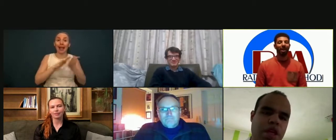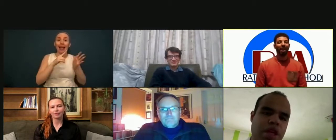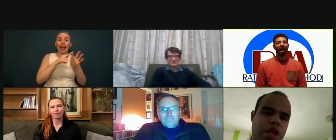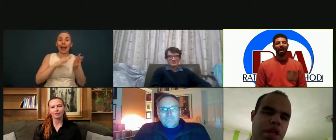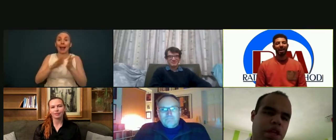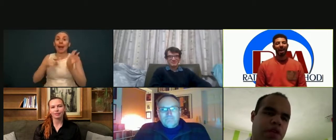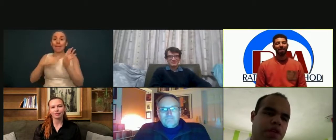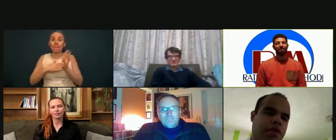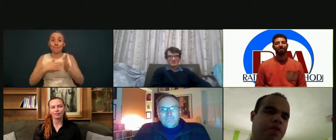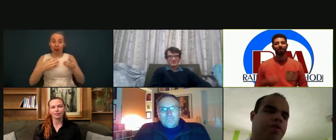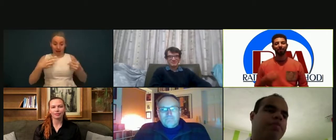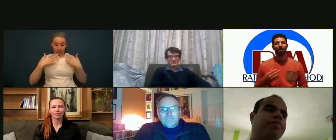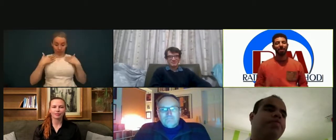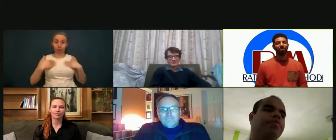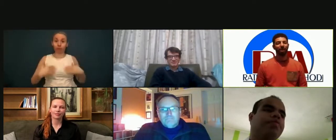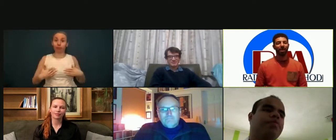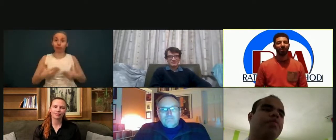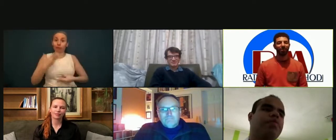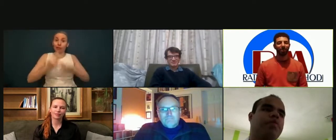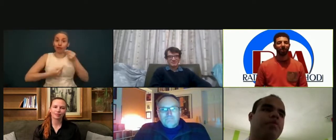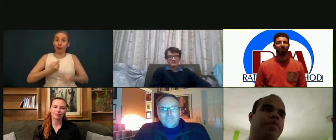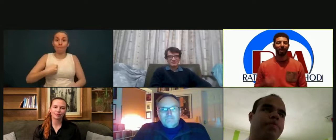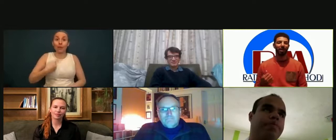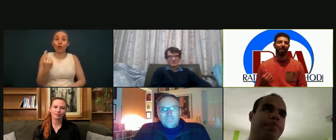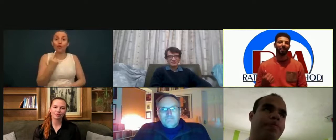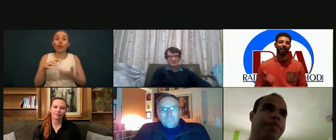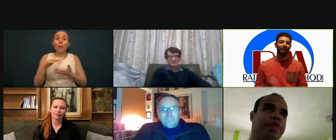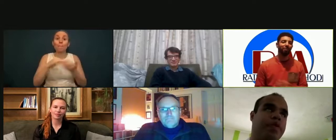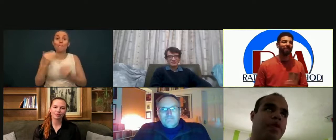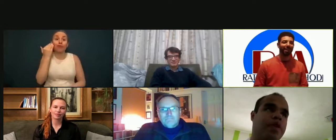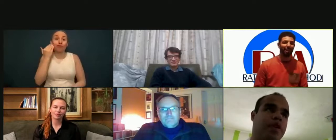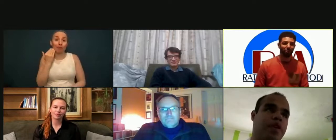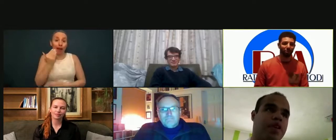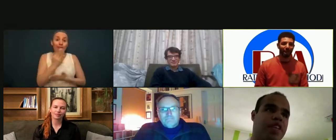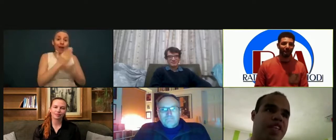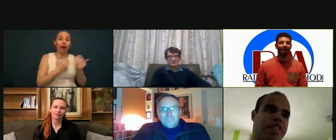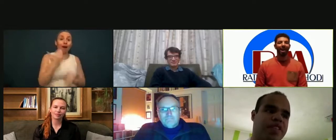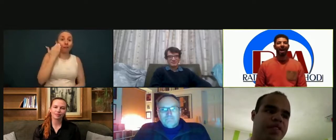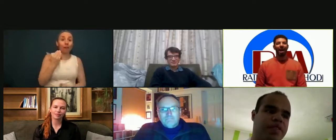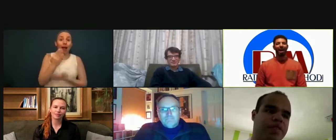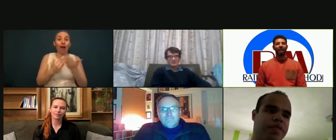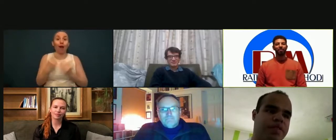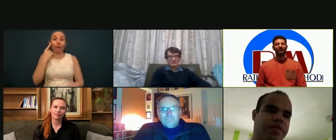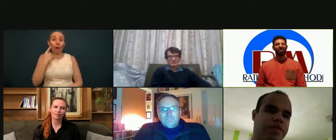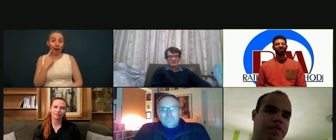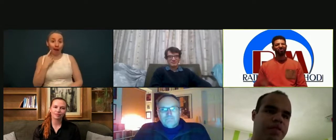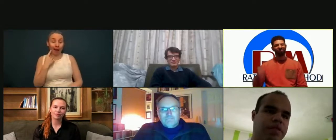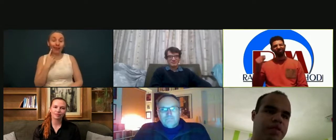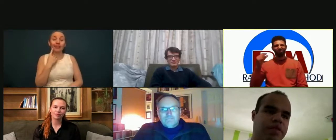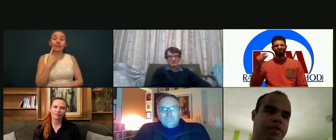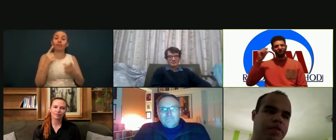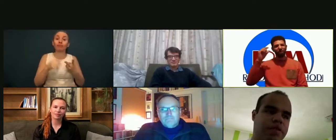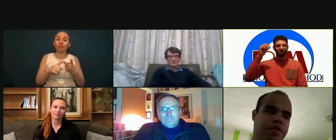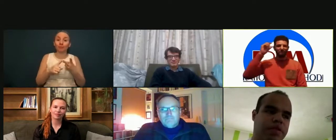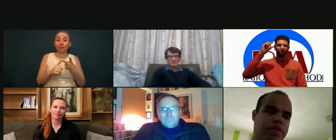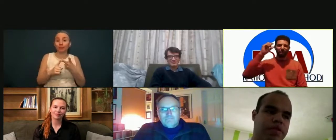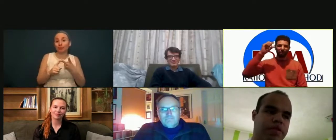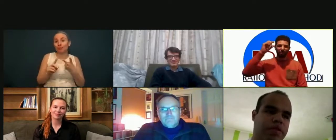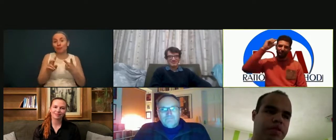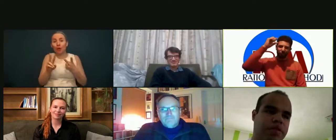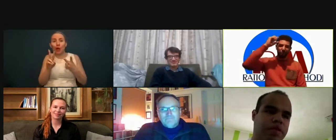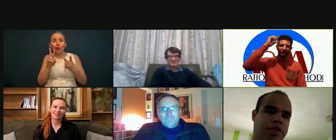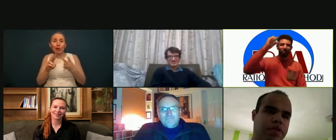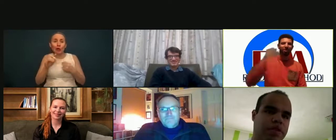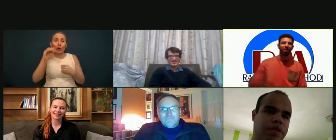description, I am mixed race, so I'm half black and half white. I have about 2 inches worth